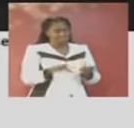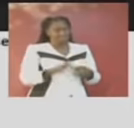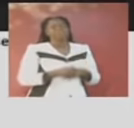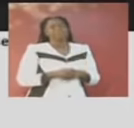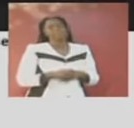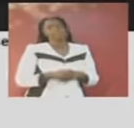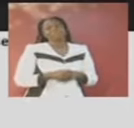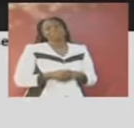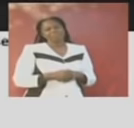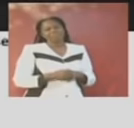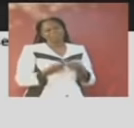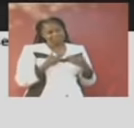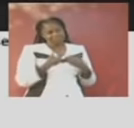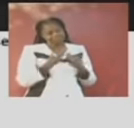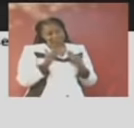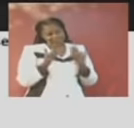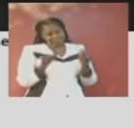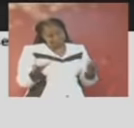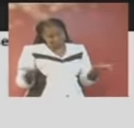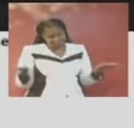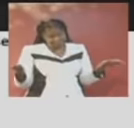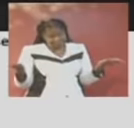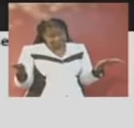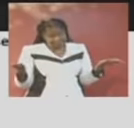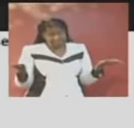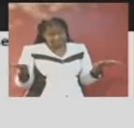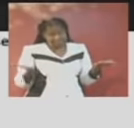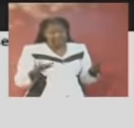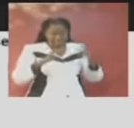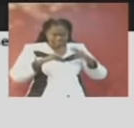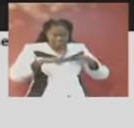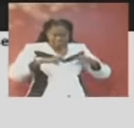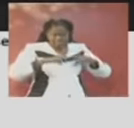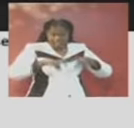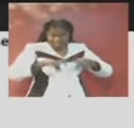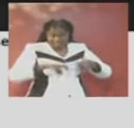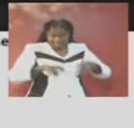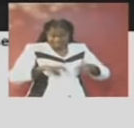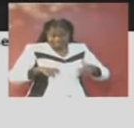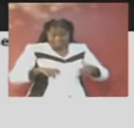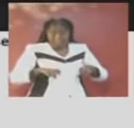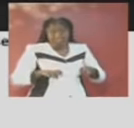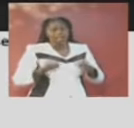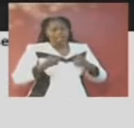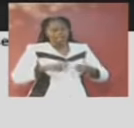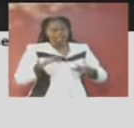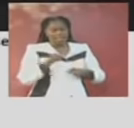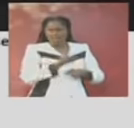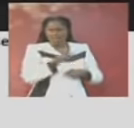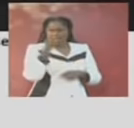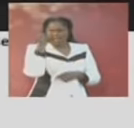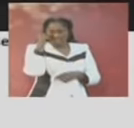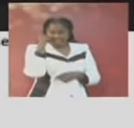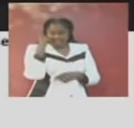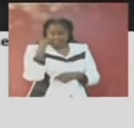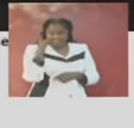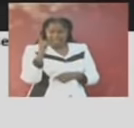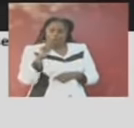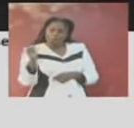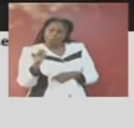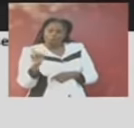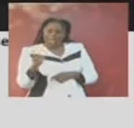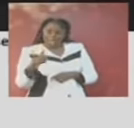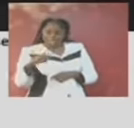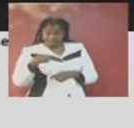I'll point out that this type of analysis allows us to understand not just where the clusters are